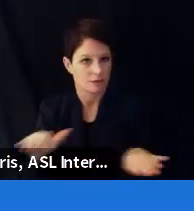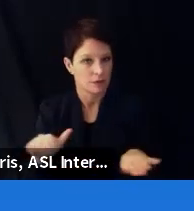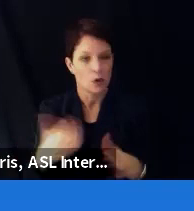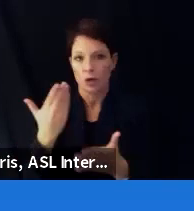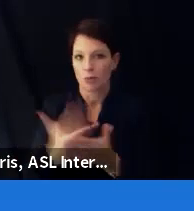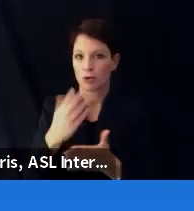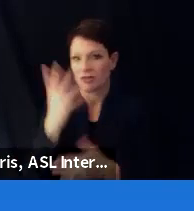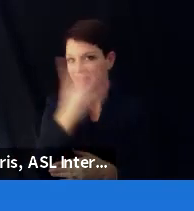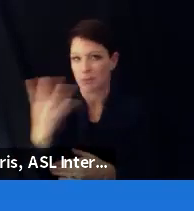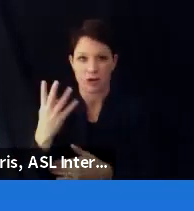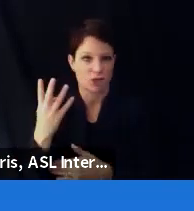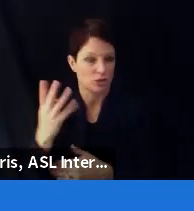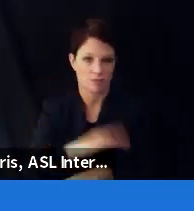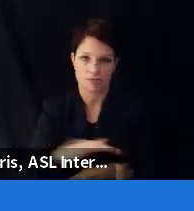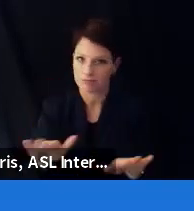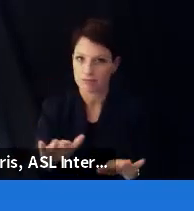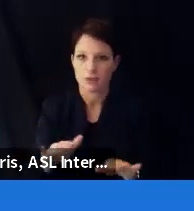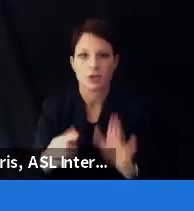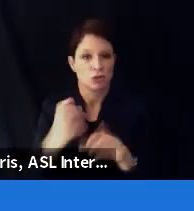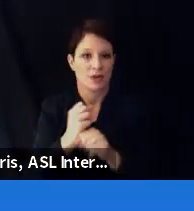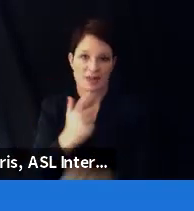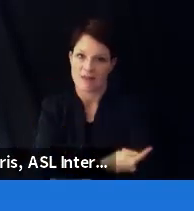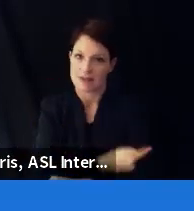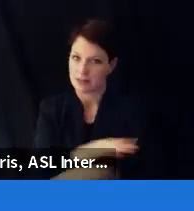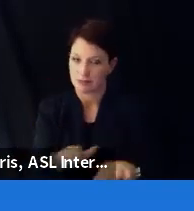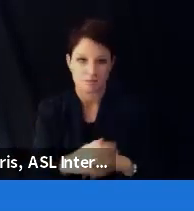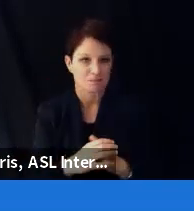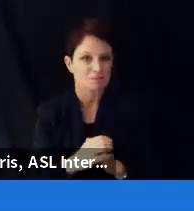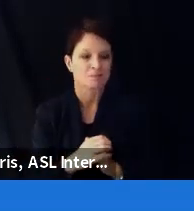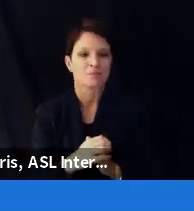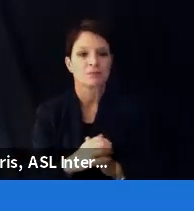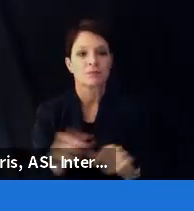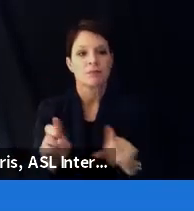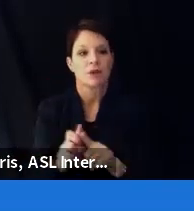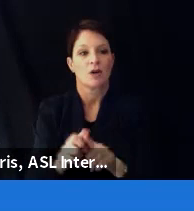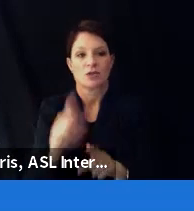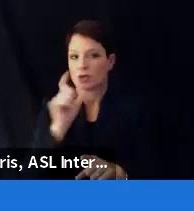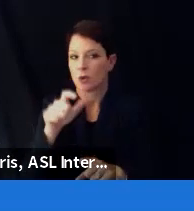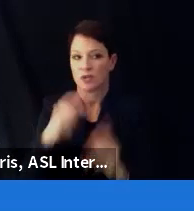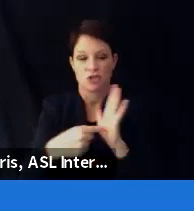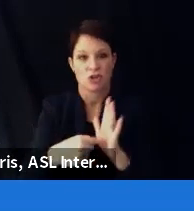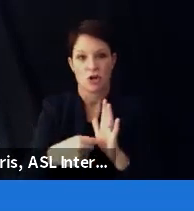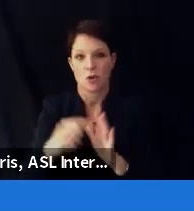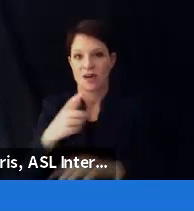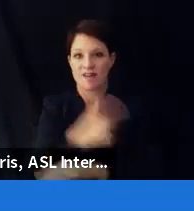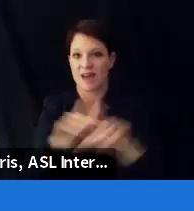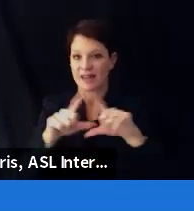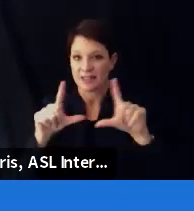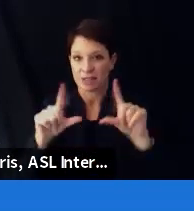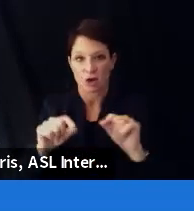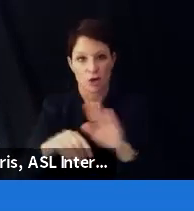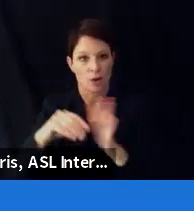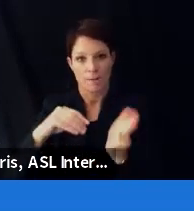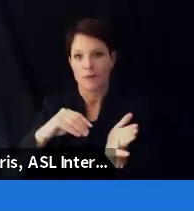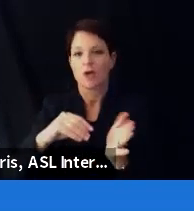of immigration status in order to get the vaccine. You also do not need to show your vaccine card or a photo of your vaccine,